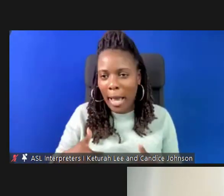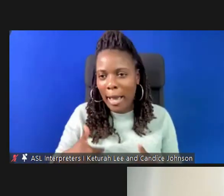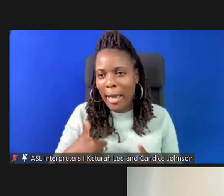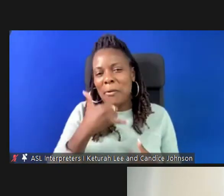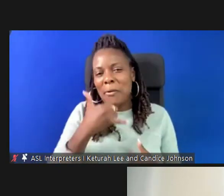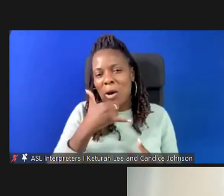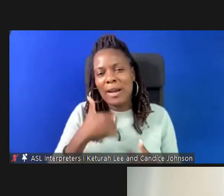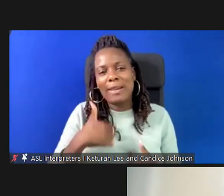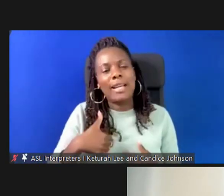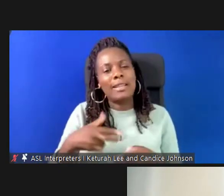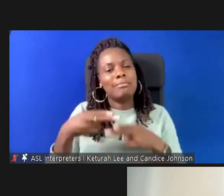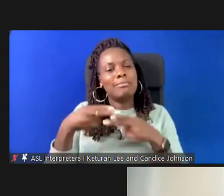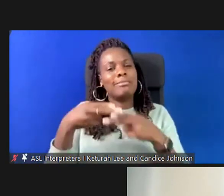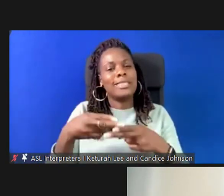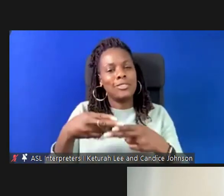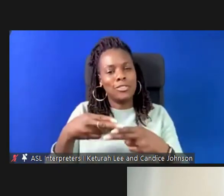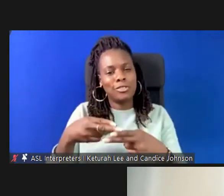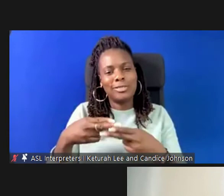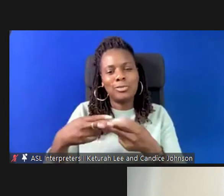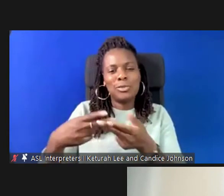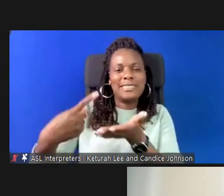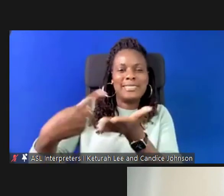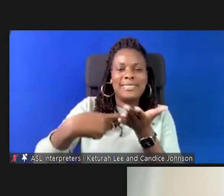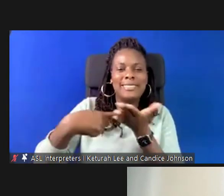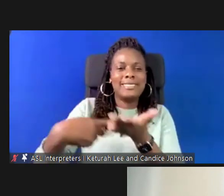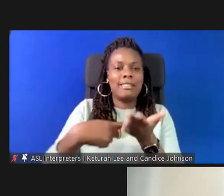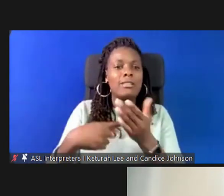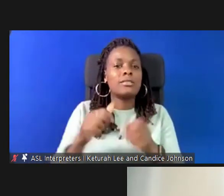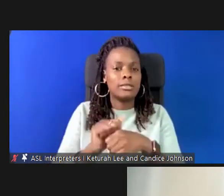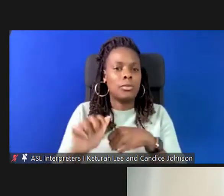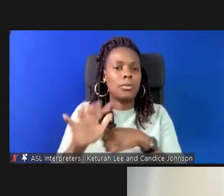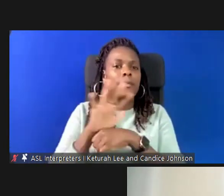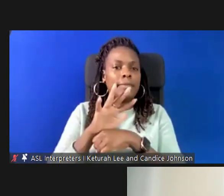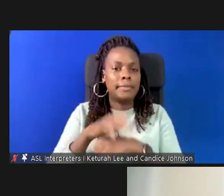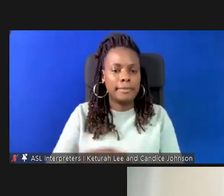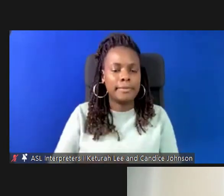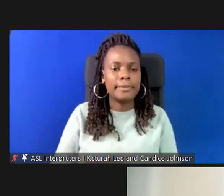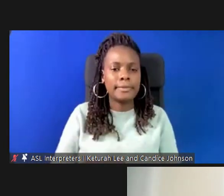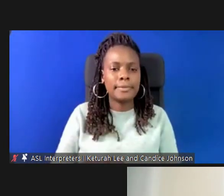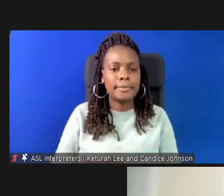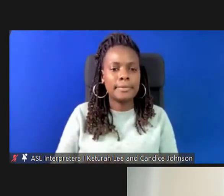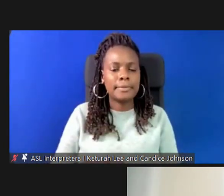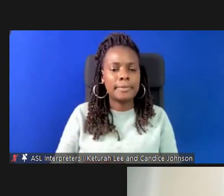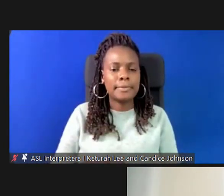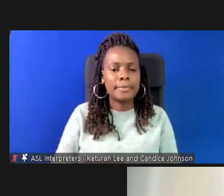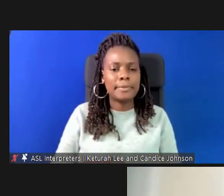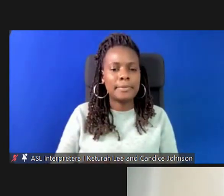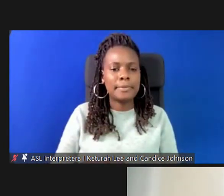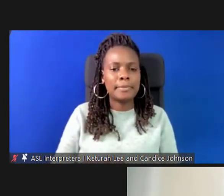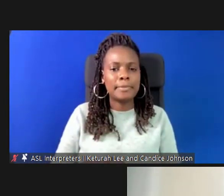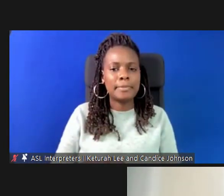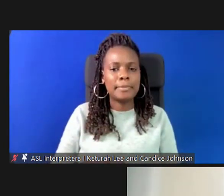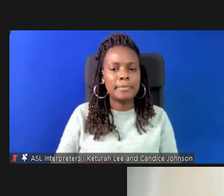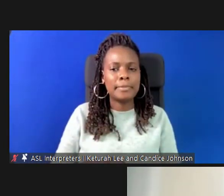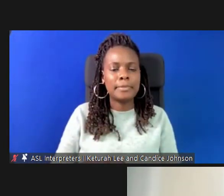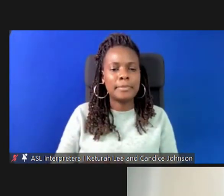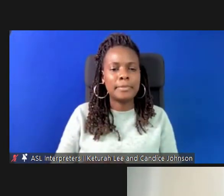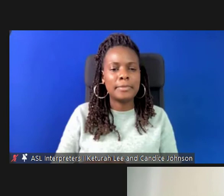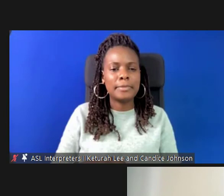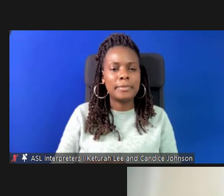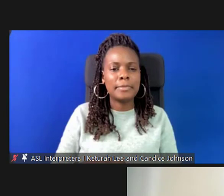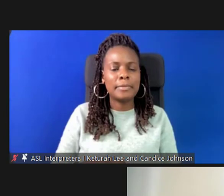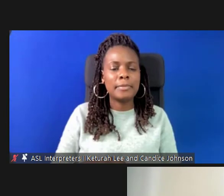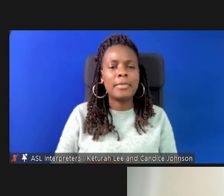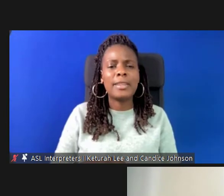time talking about the pandemic, in the sense that, there's a lot of generalizations made,